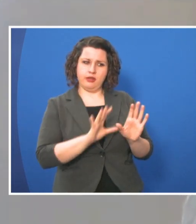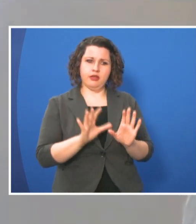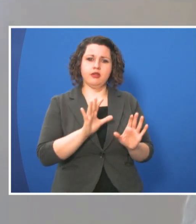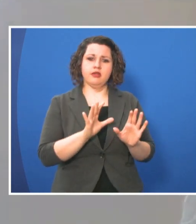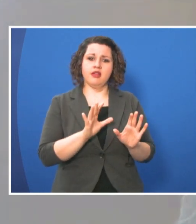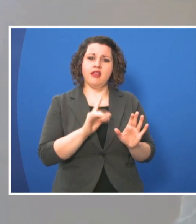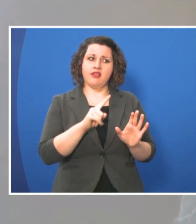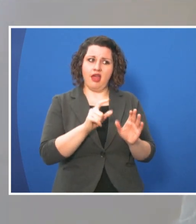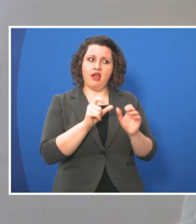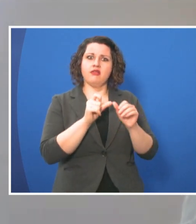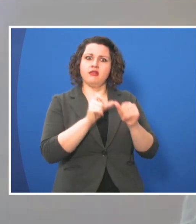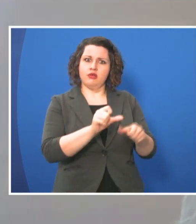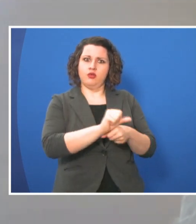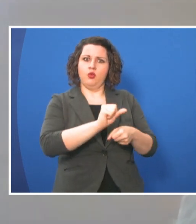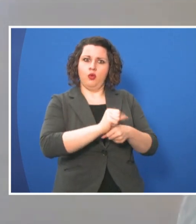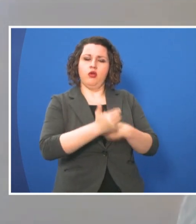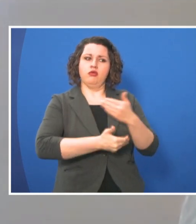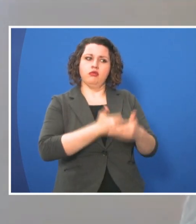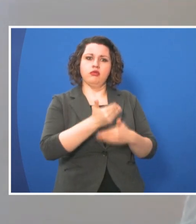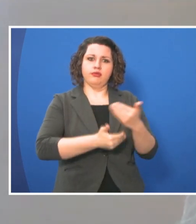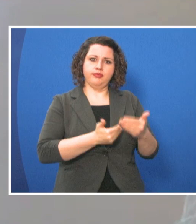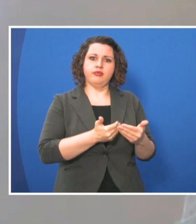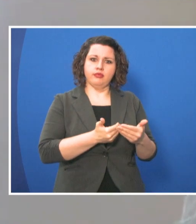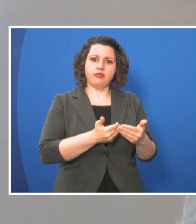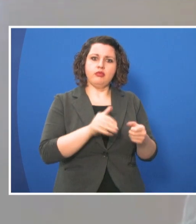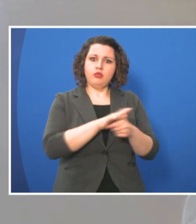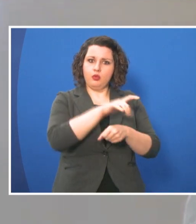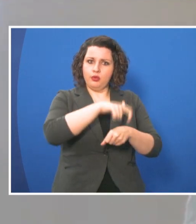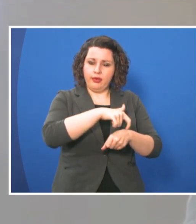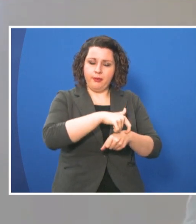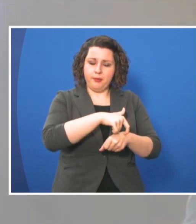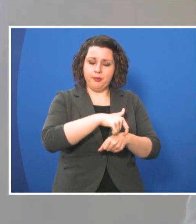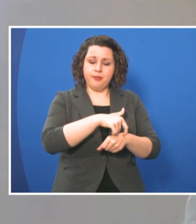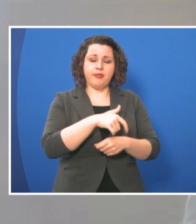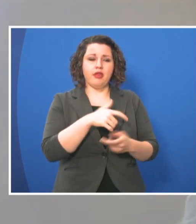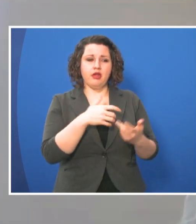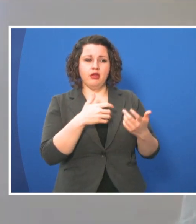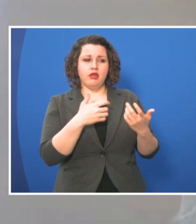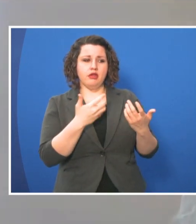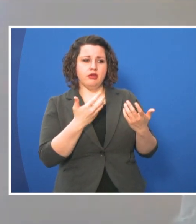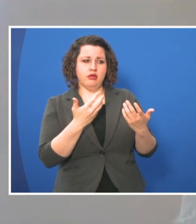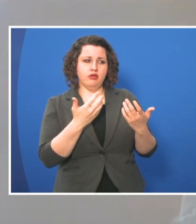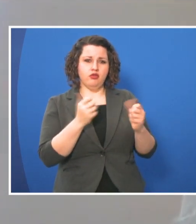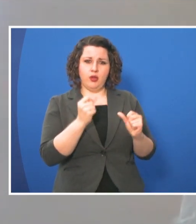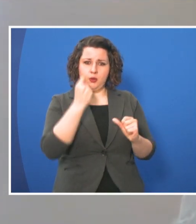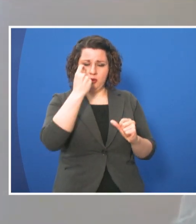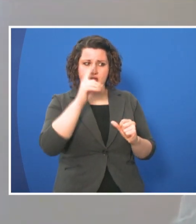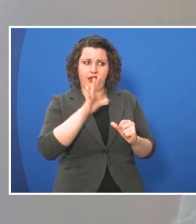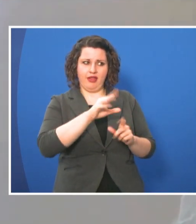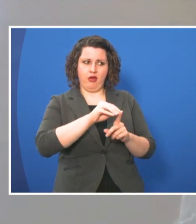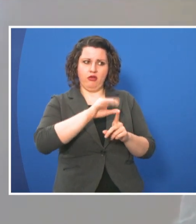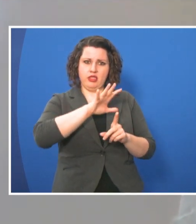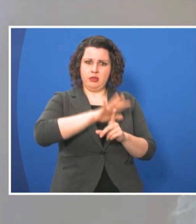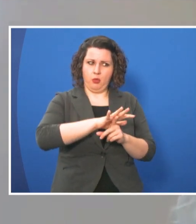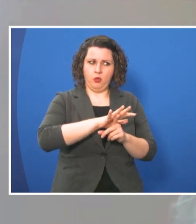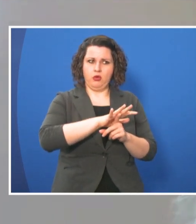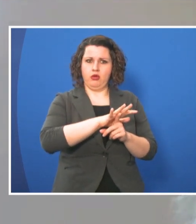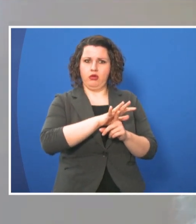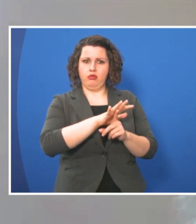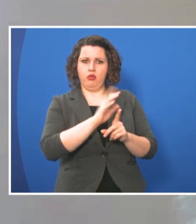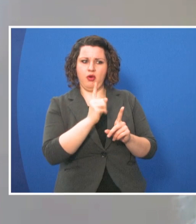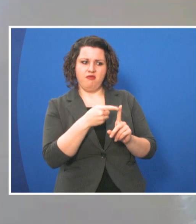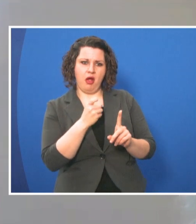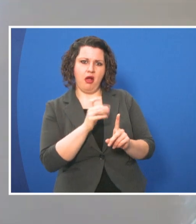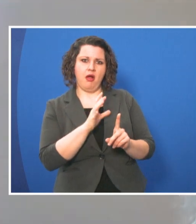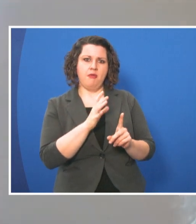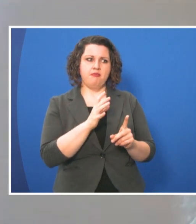continued to have to serve in roles, throughout this response, is to try and understand what some of their exposures might have been. Now,